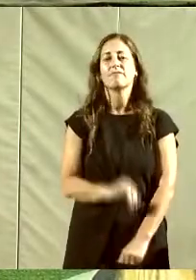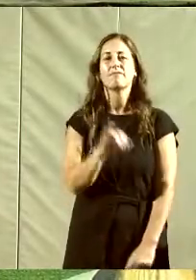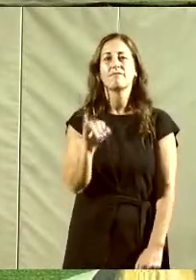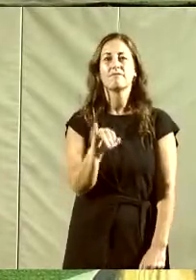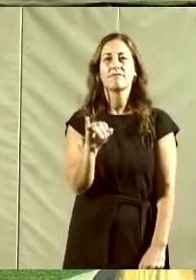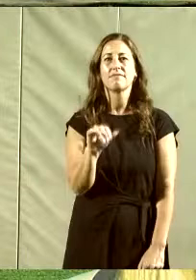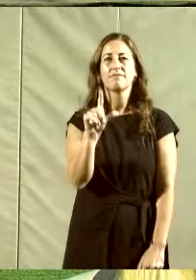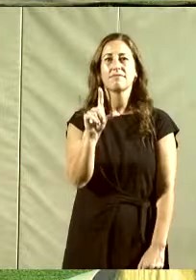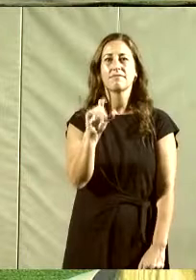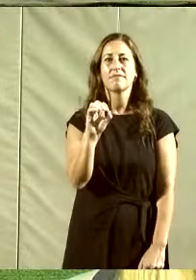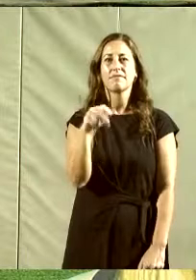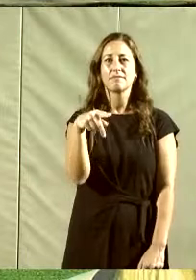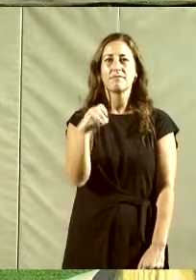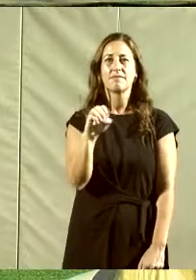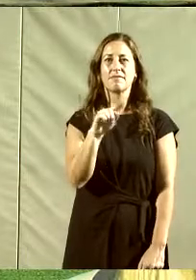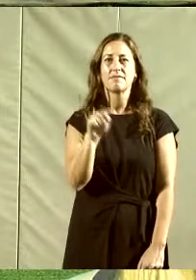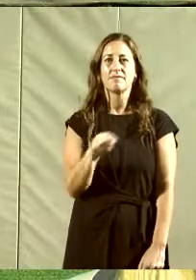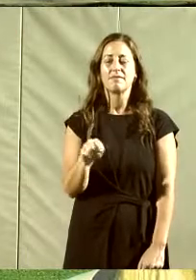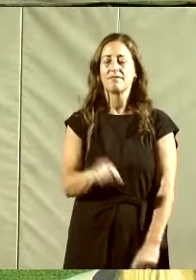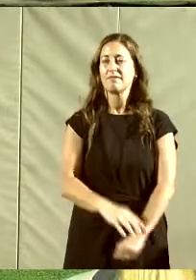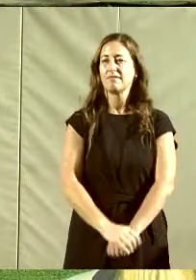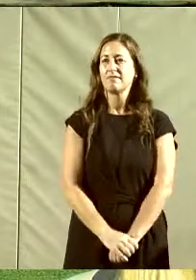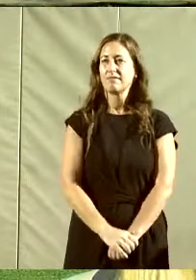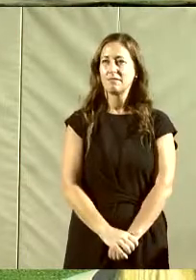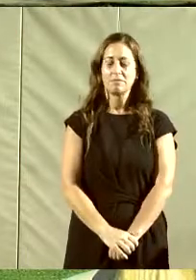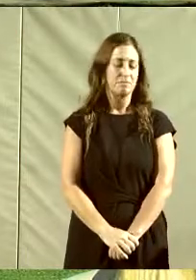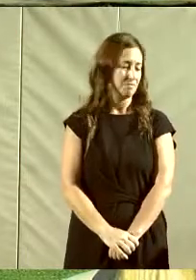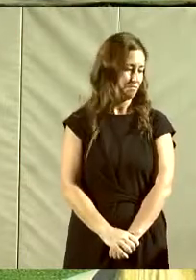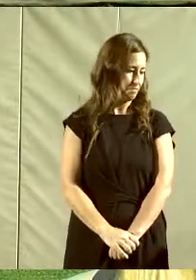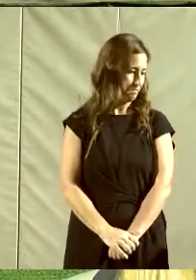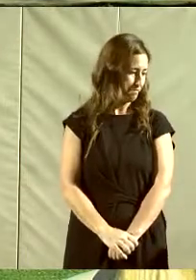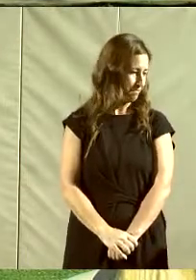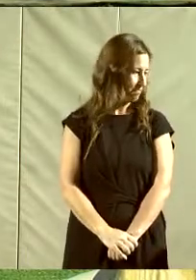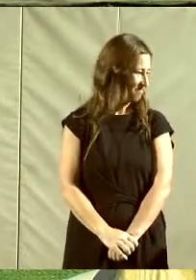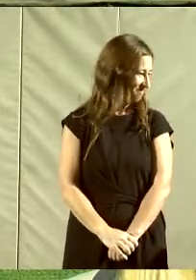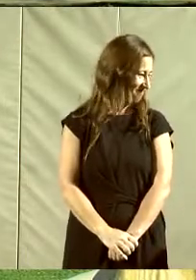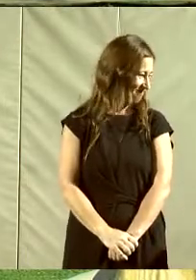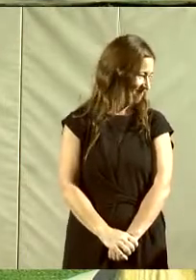Isabella Cristina Lopez.